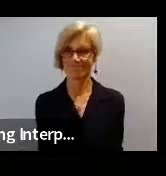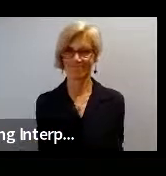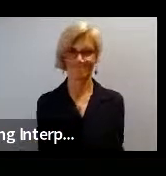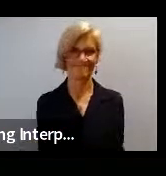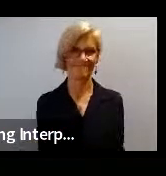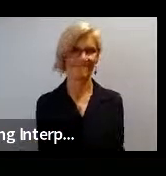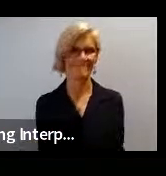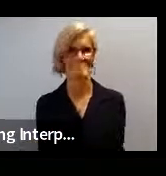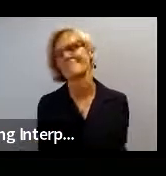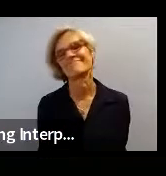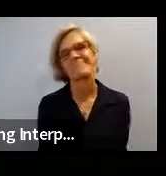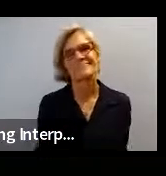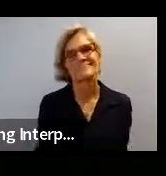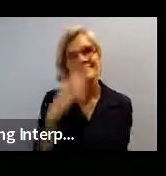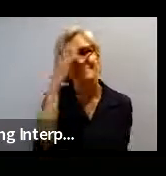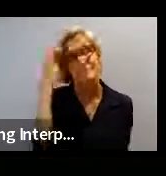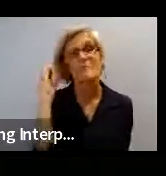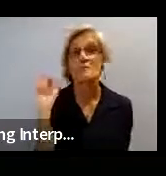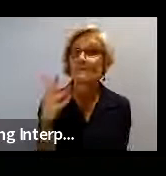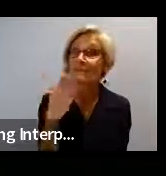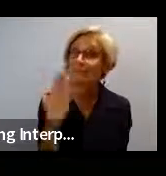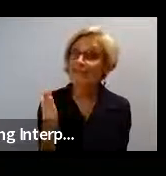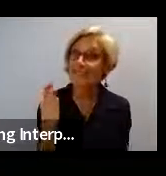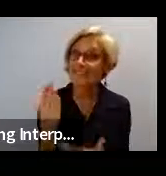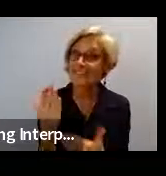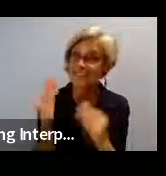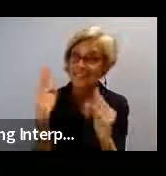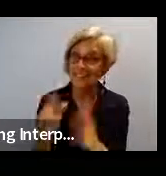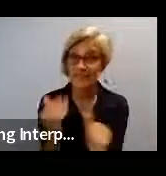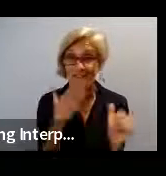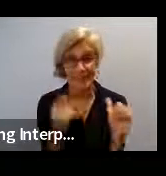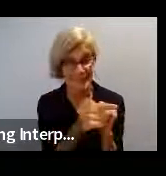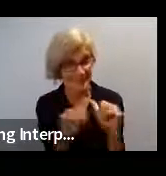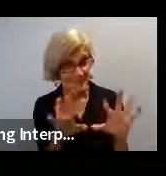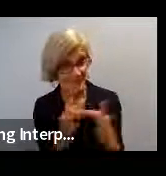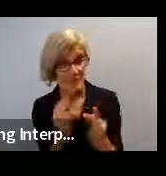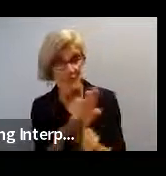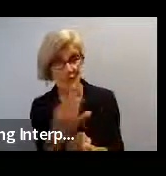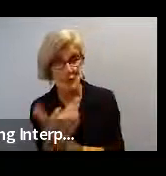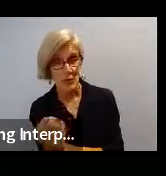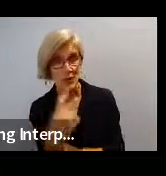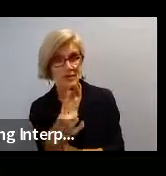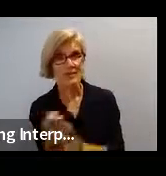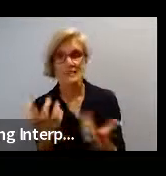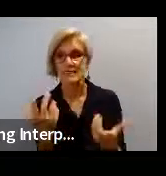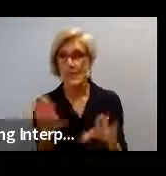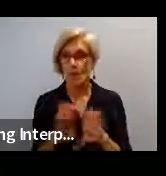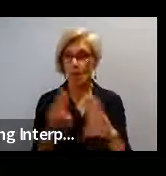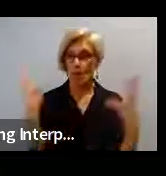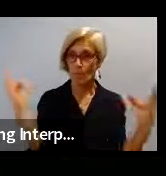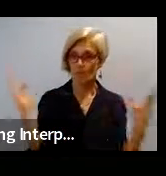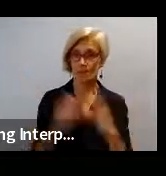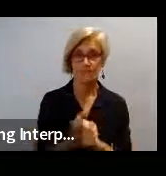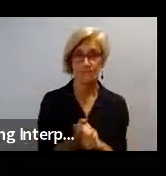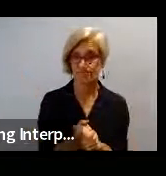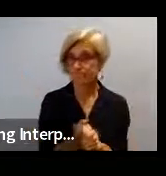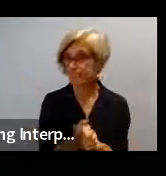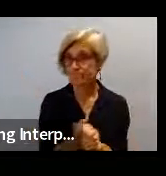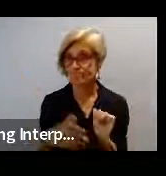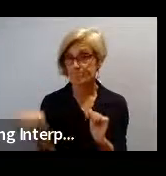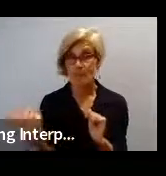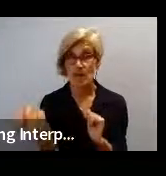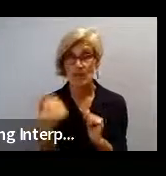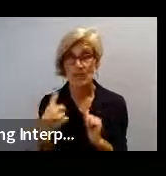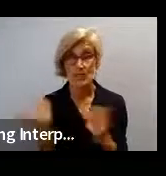Okay, thank you, teachers, and thanks for all your questions that you submitted. We do want to open up to see if other